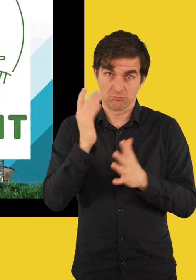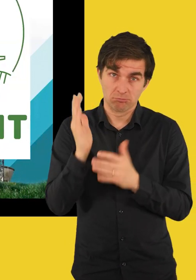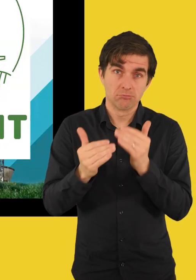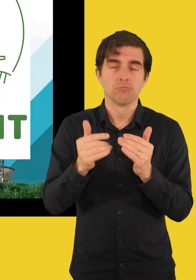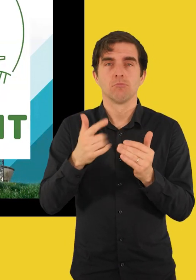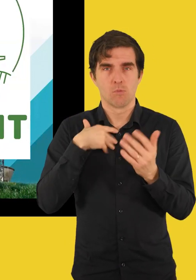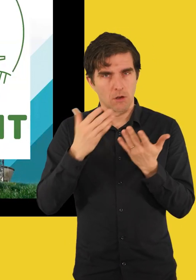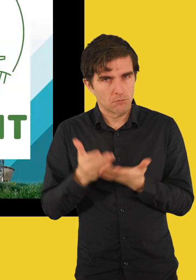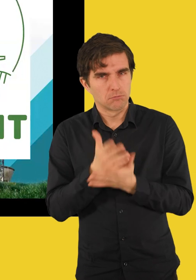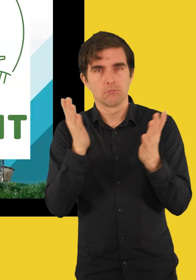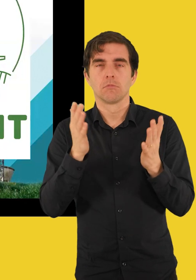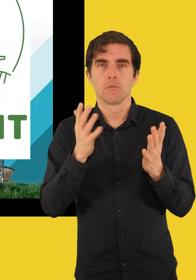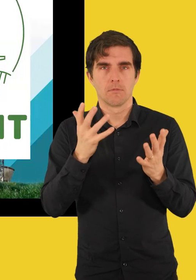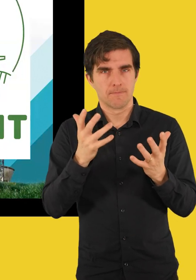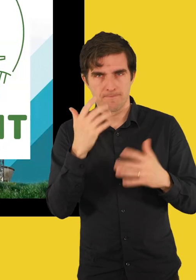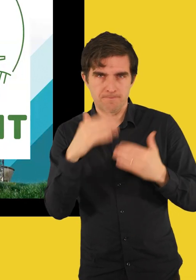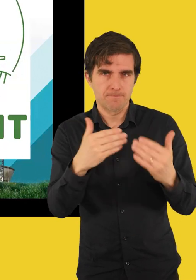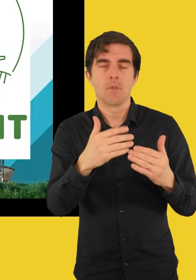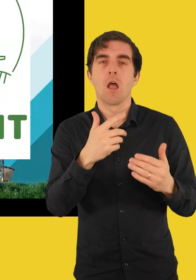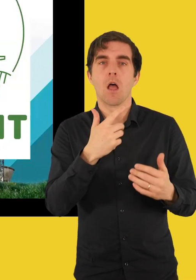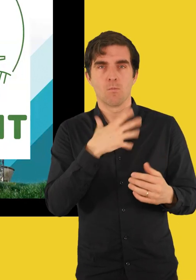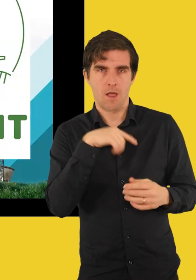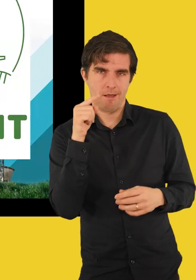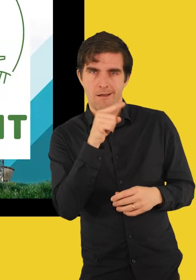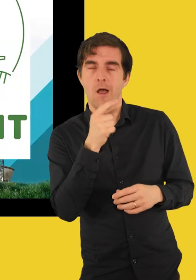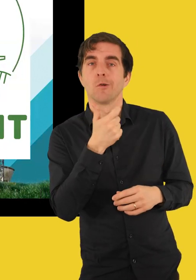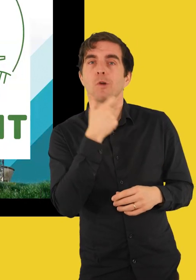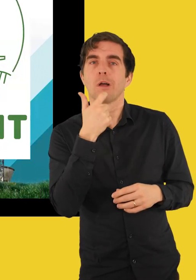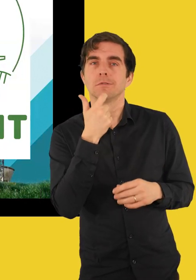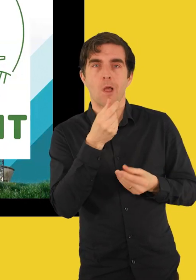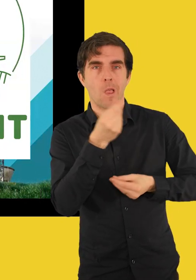programme, which is enabling really wide-ranging work to